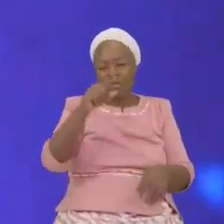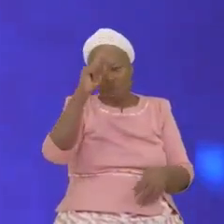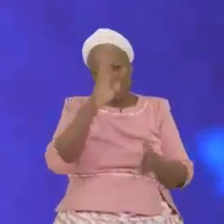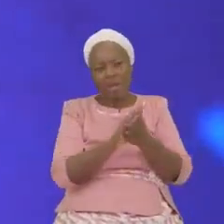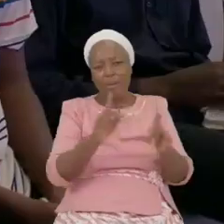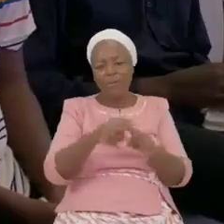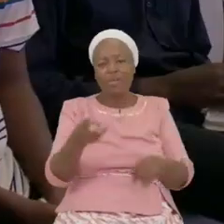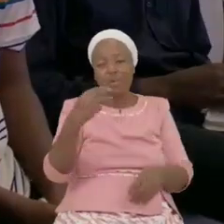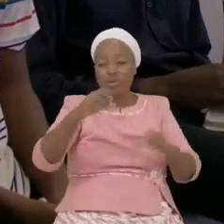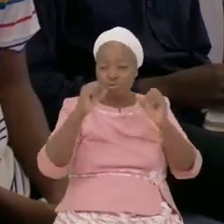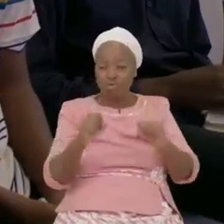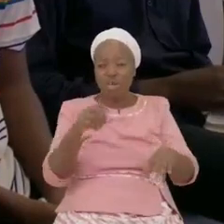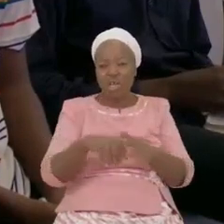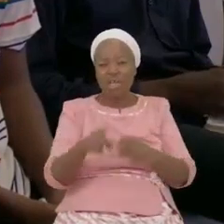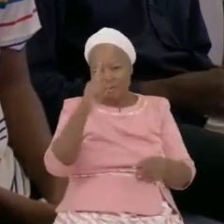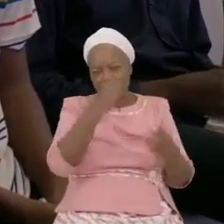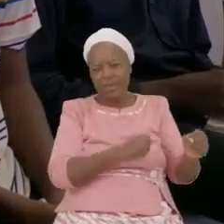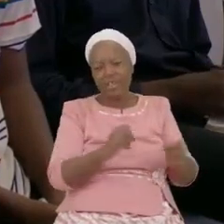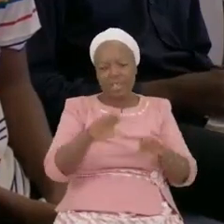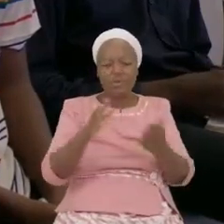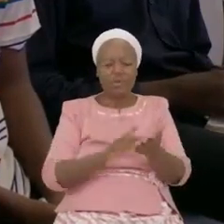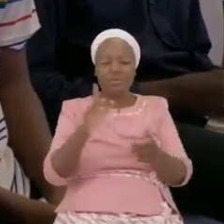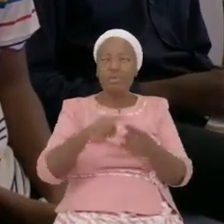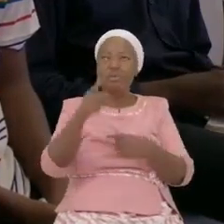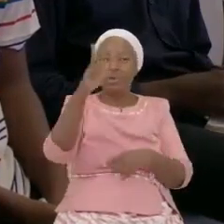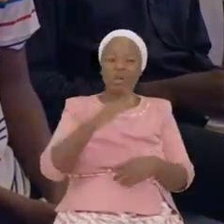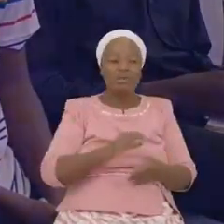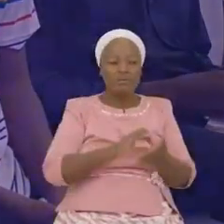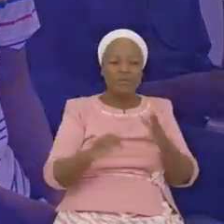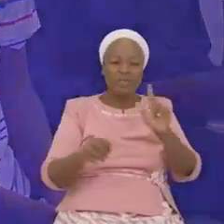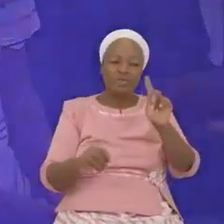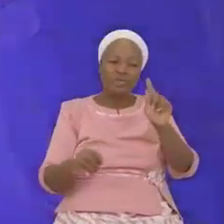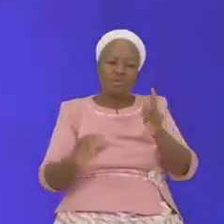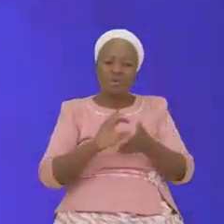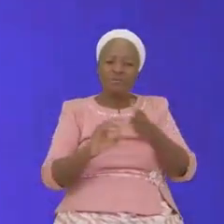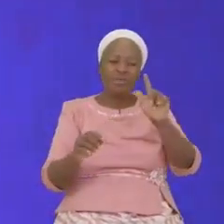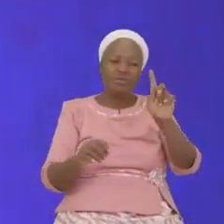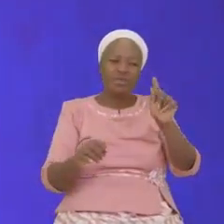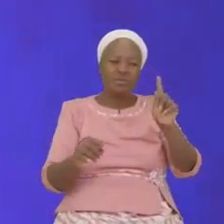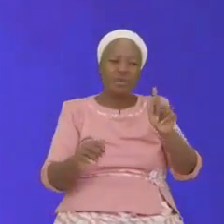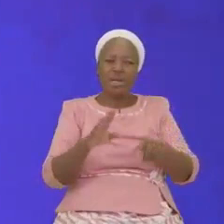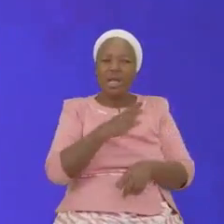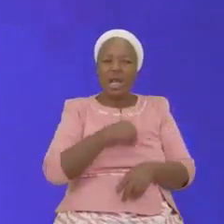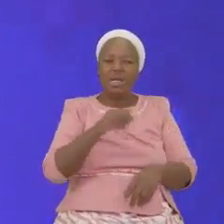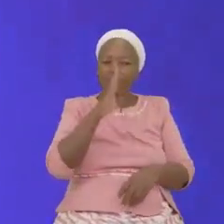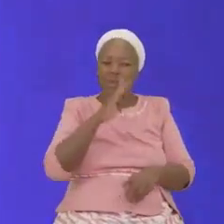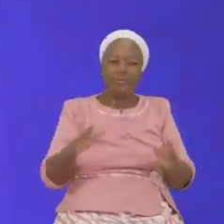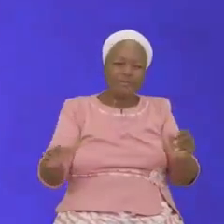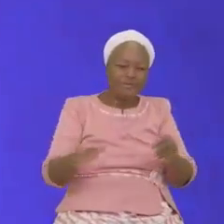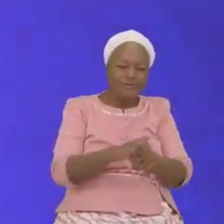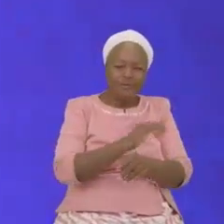was strong in faith, giving glory to God. Verse 21, in verse 21, being